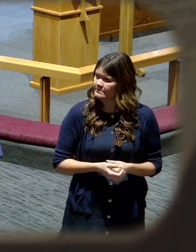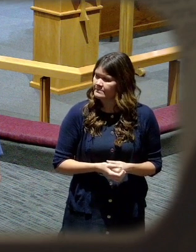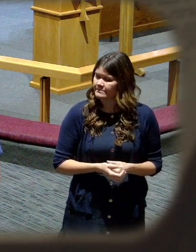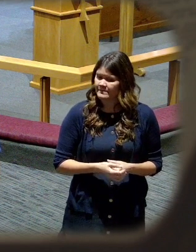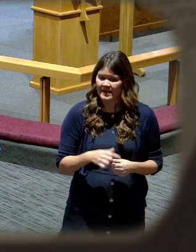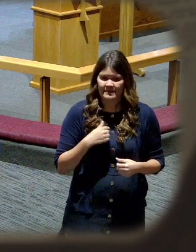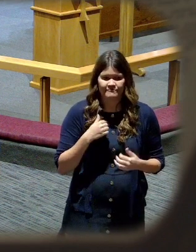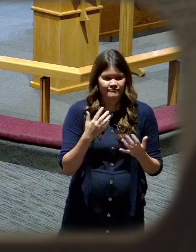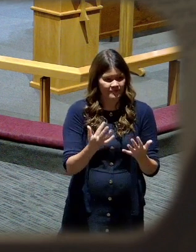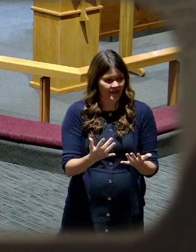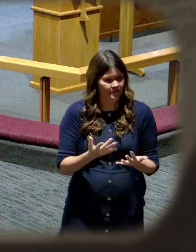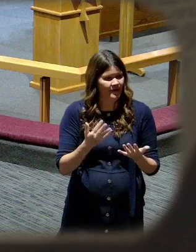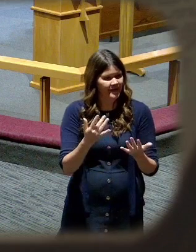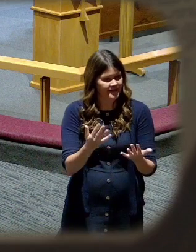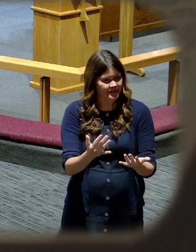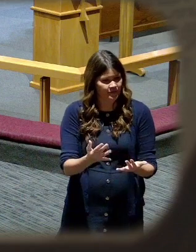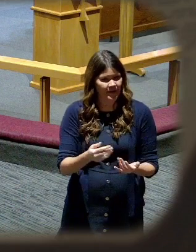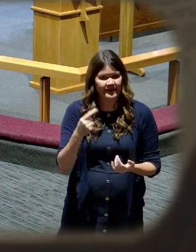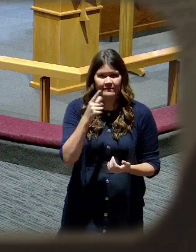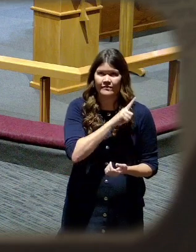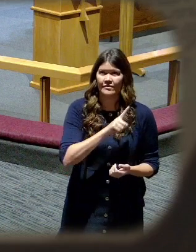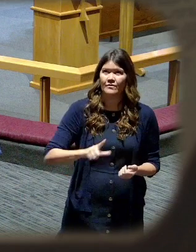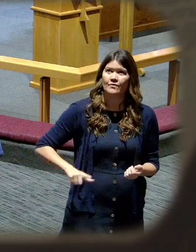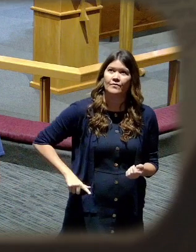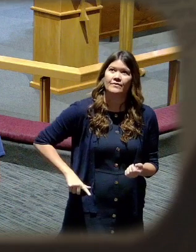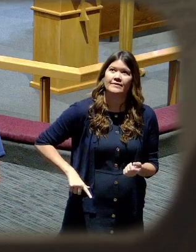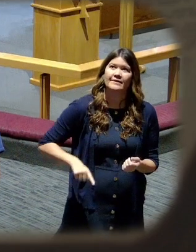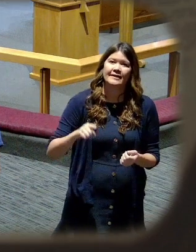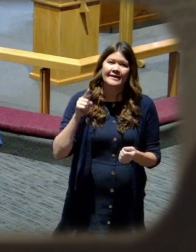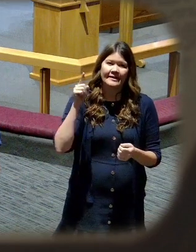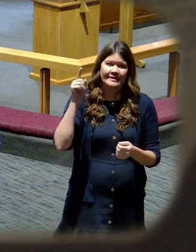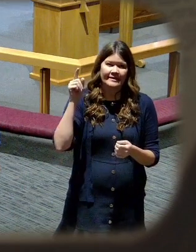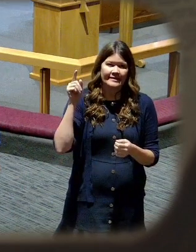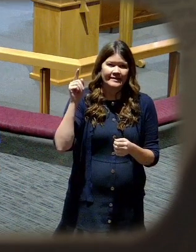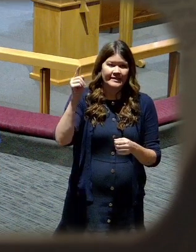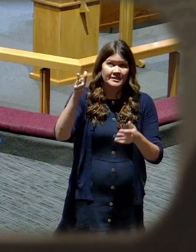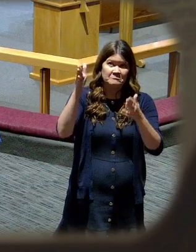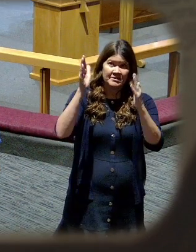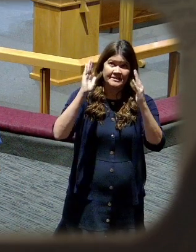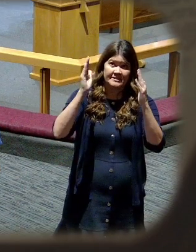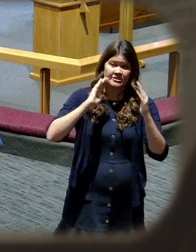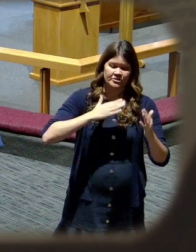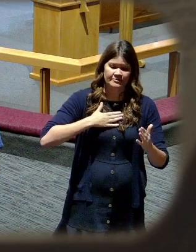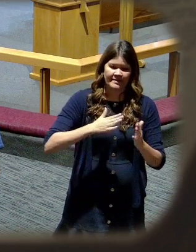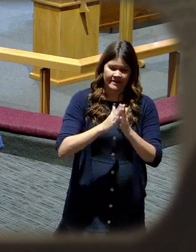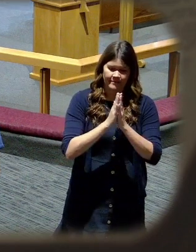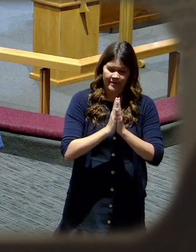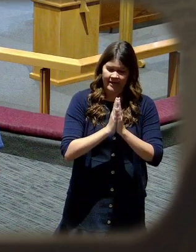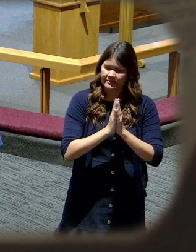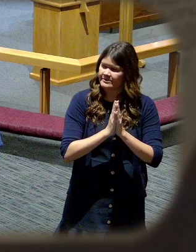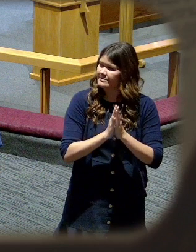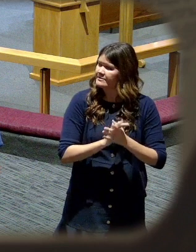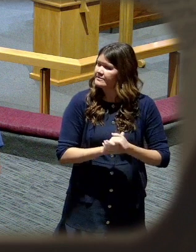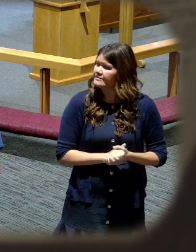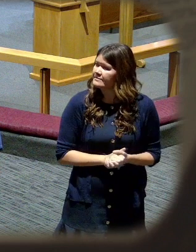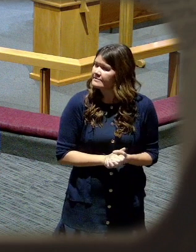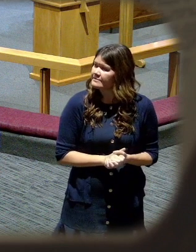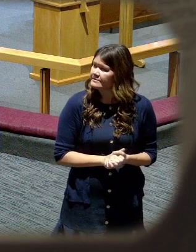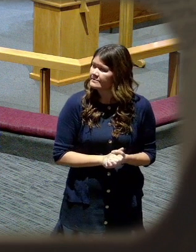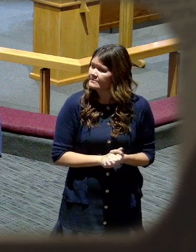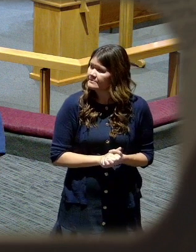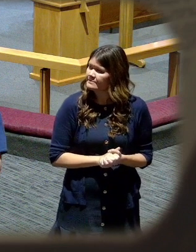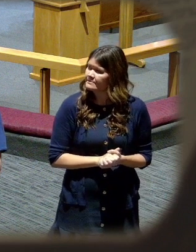I waited patiently for the Lord. He inclined to me, heard my cry. He heard the song of my